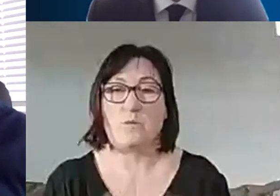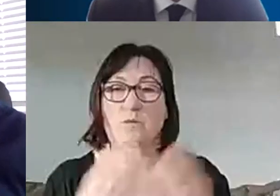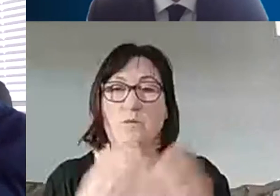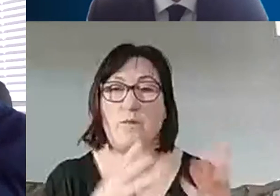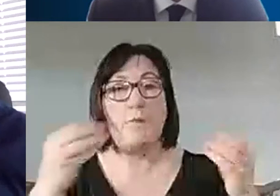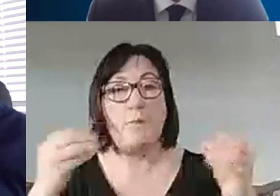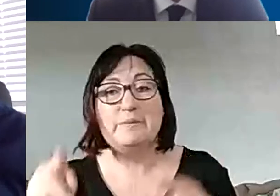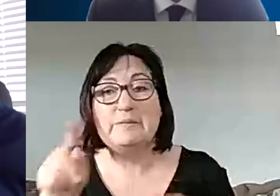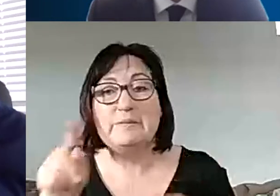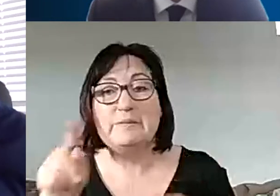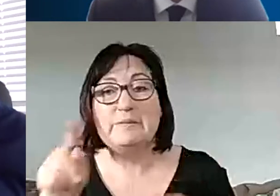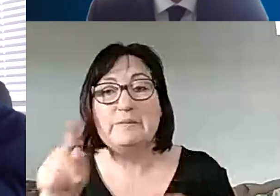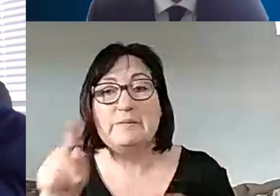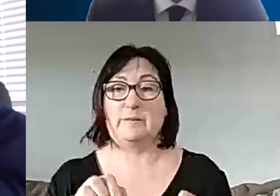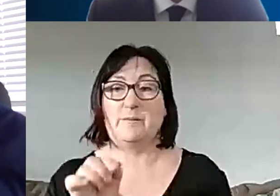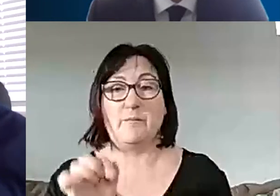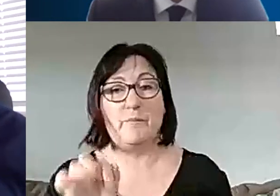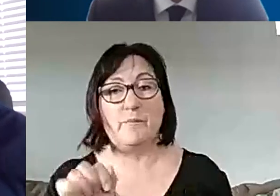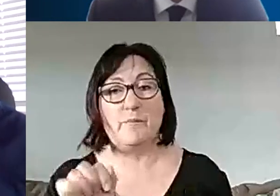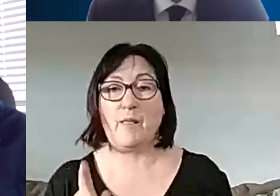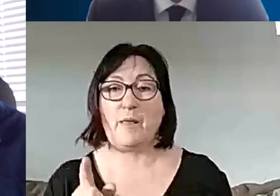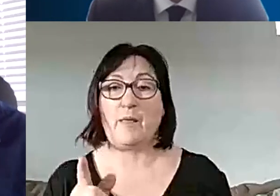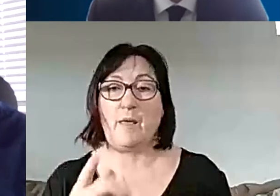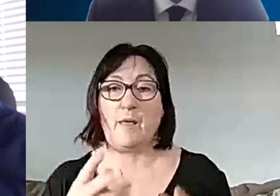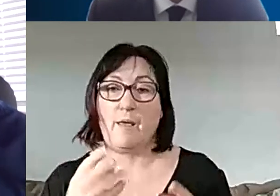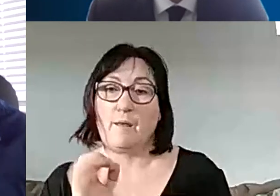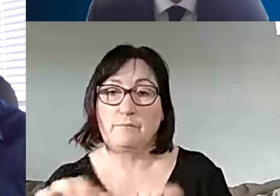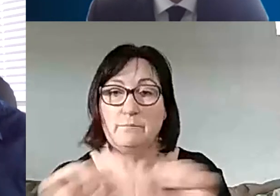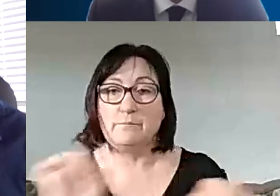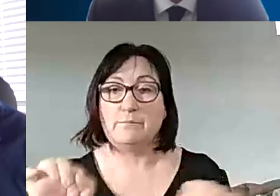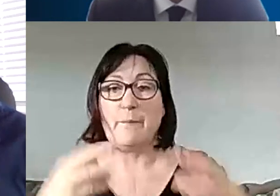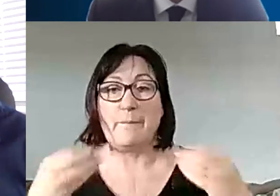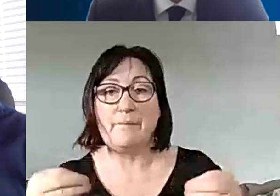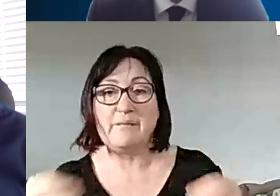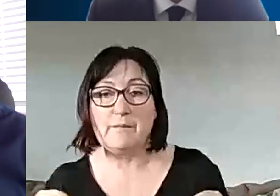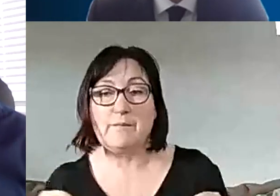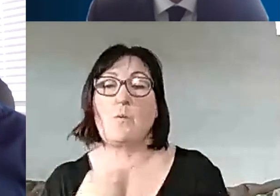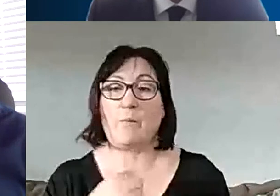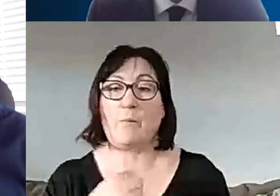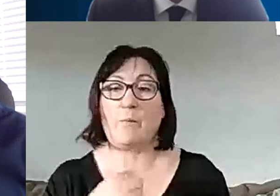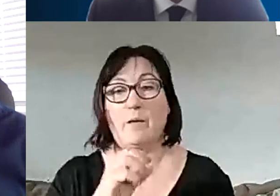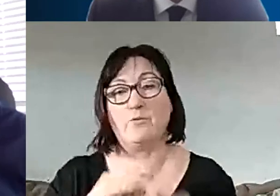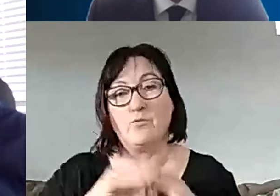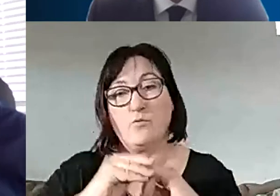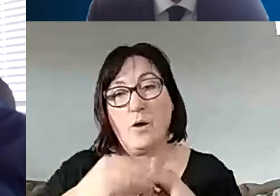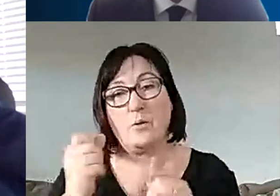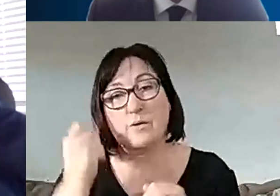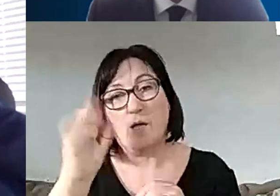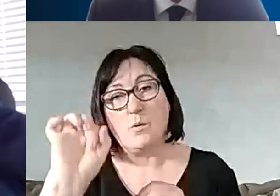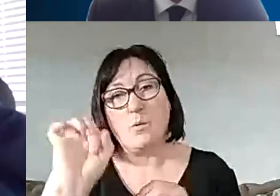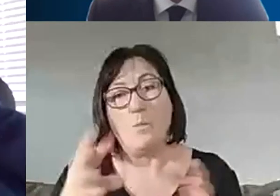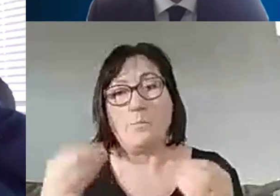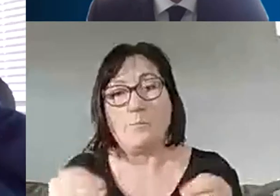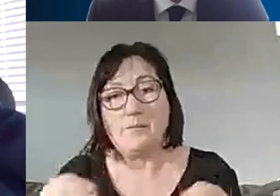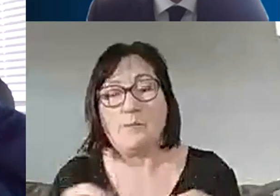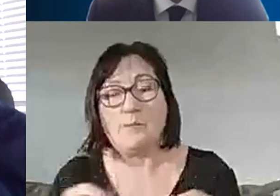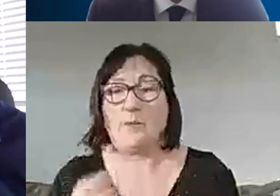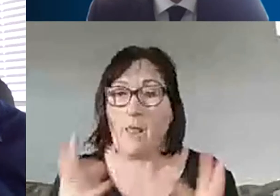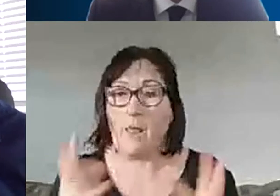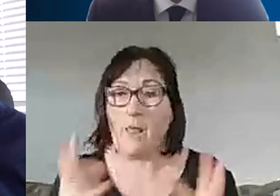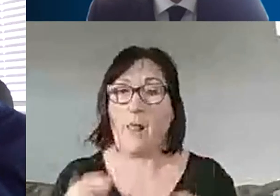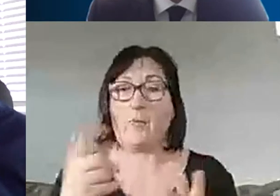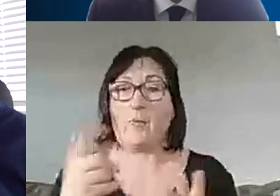part of Entrepreneurship Month, wanting to understand your environment in order to grow and scale your businesses within the